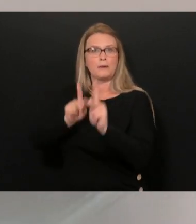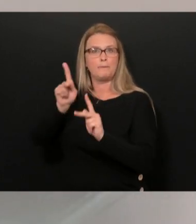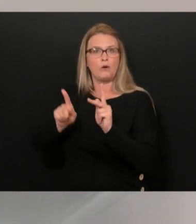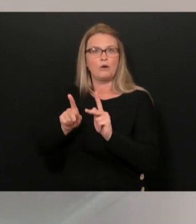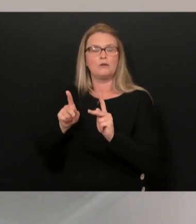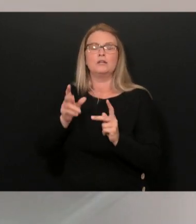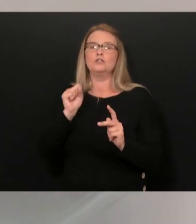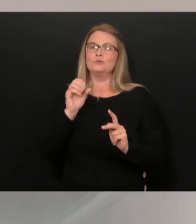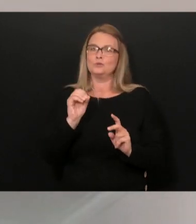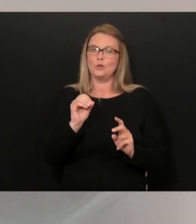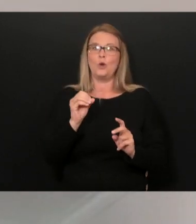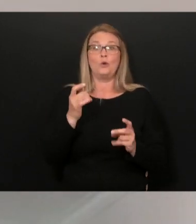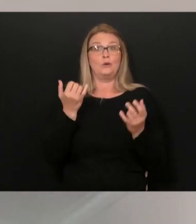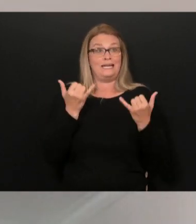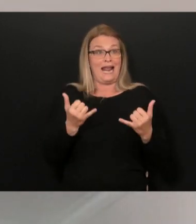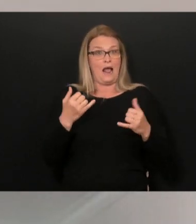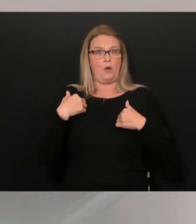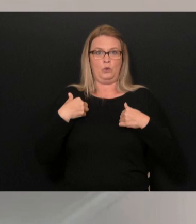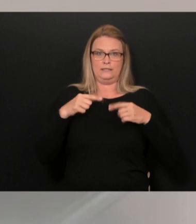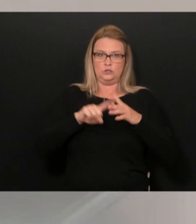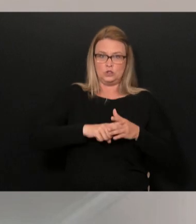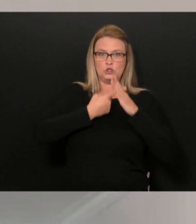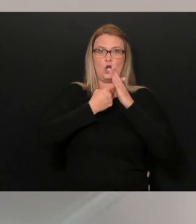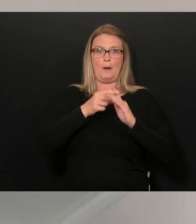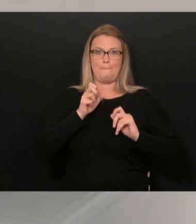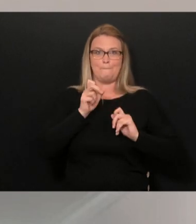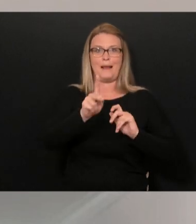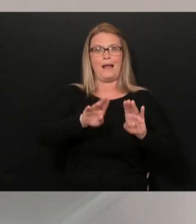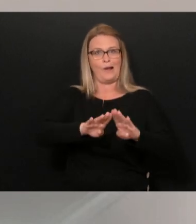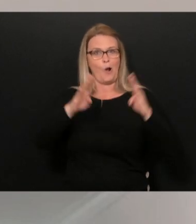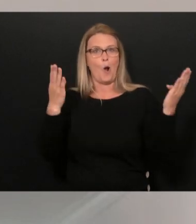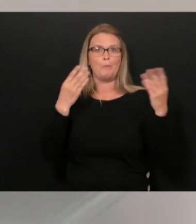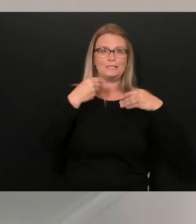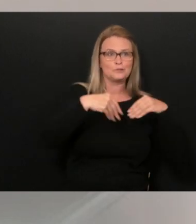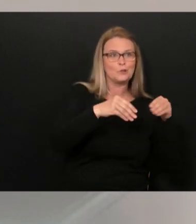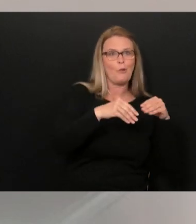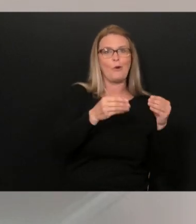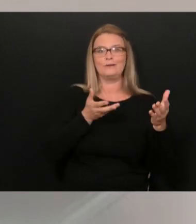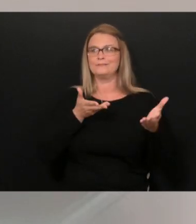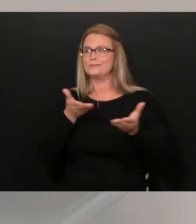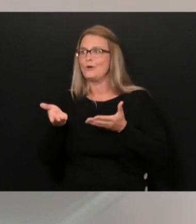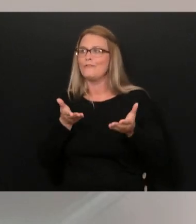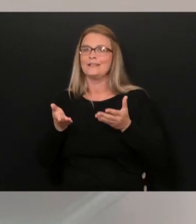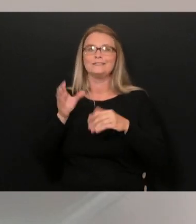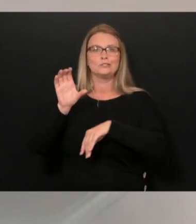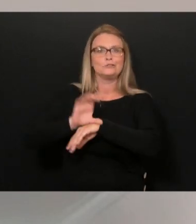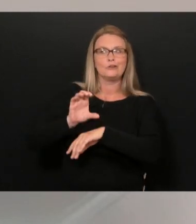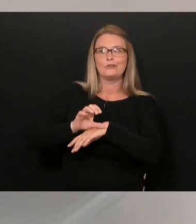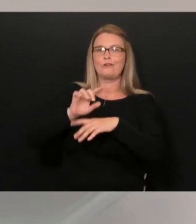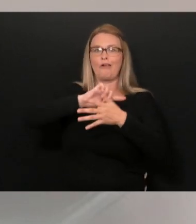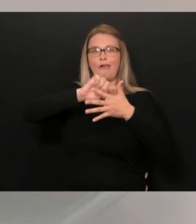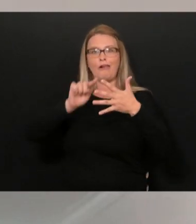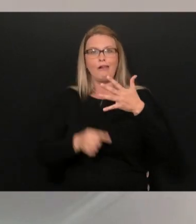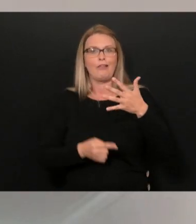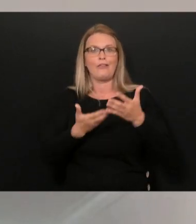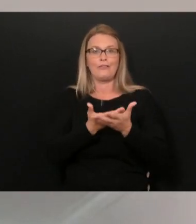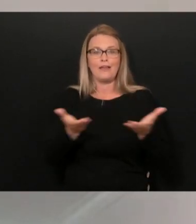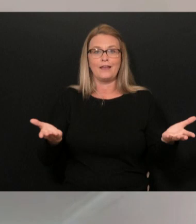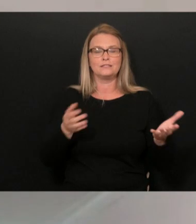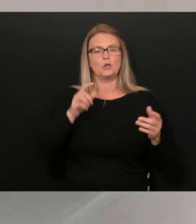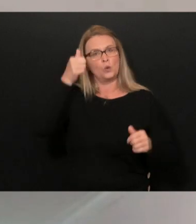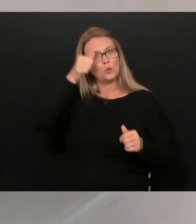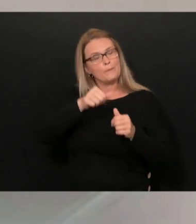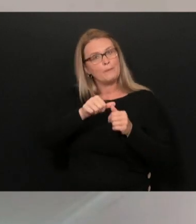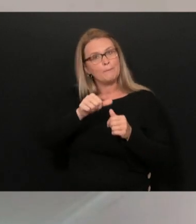we go back to the stores or to the other activities that we like to do, remember,